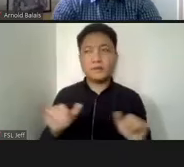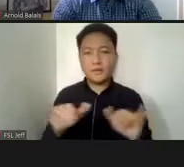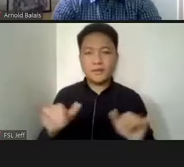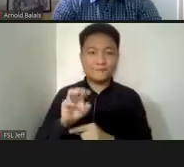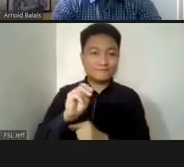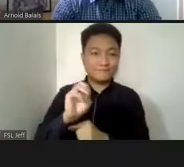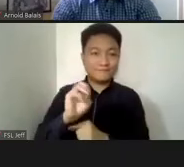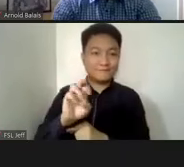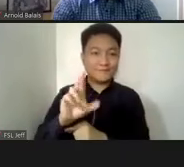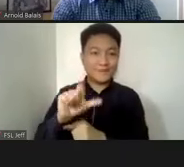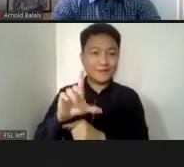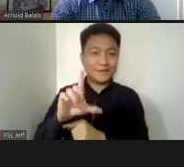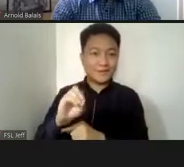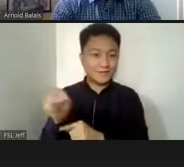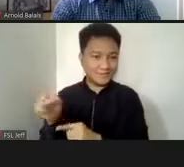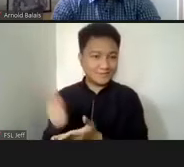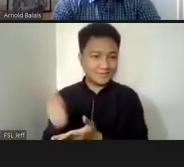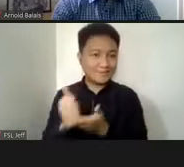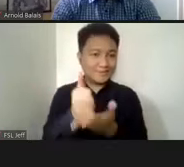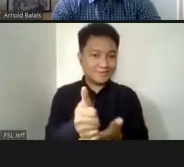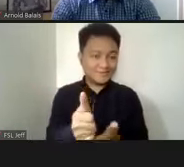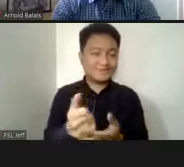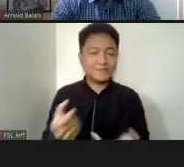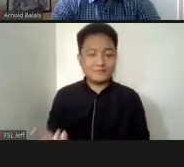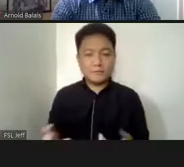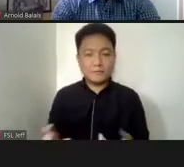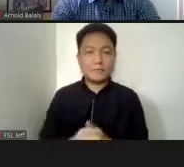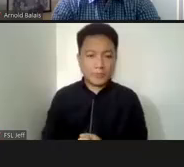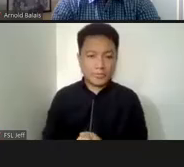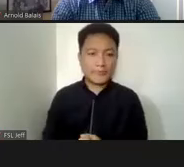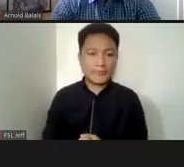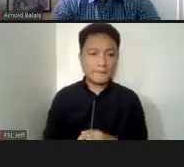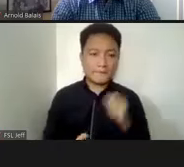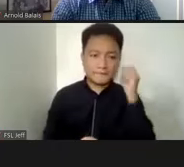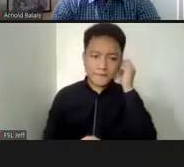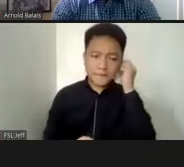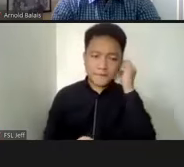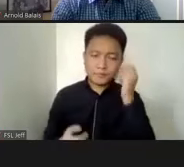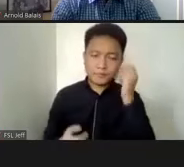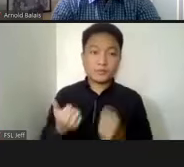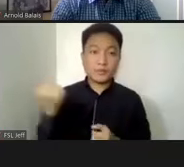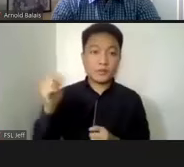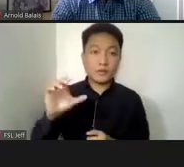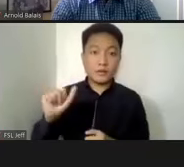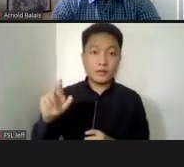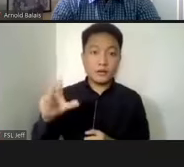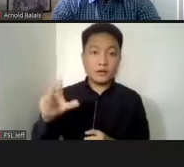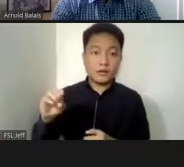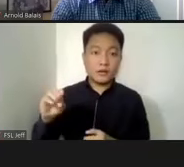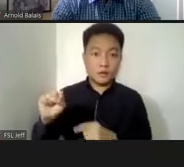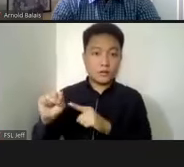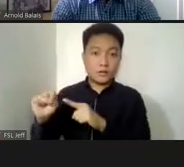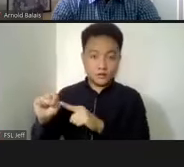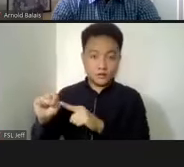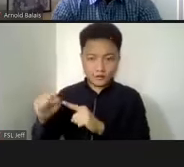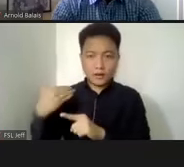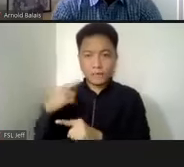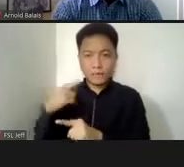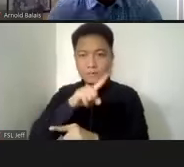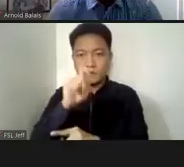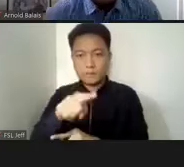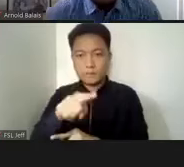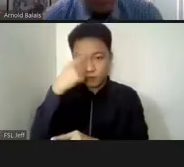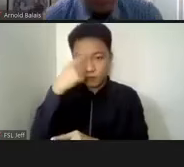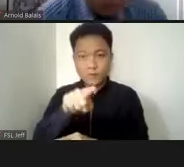Mikey and Captain A. His question is, how can private companies help support the Olympic movement